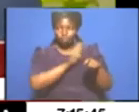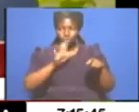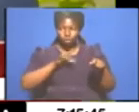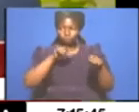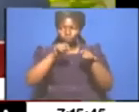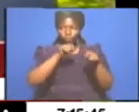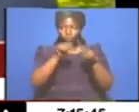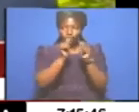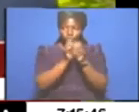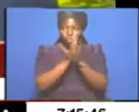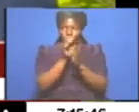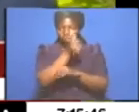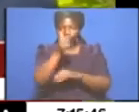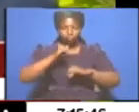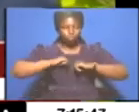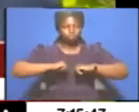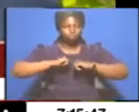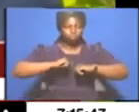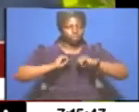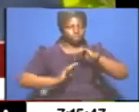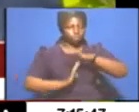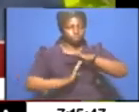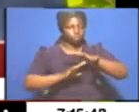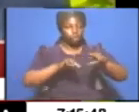other senior managers are